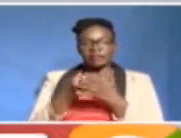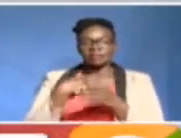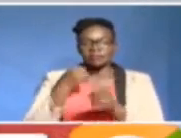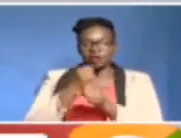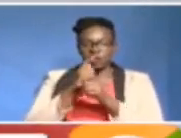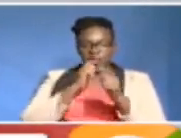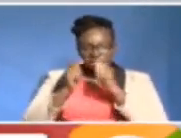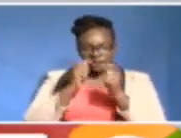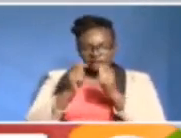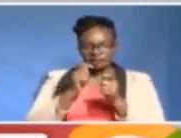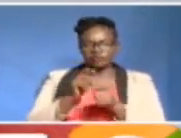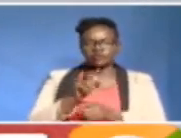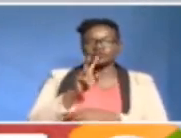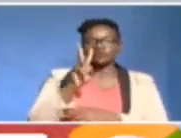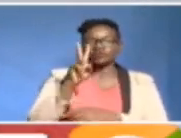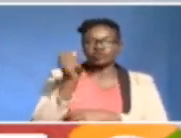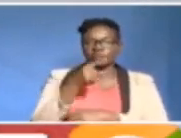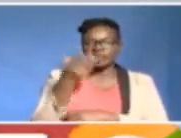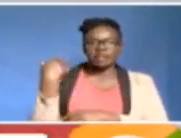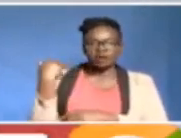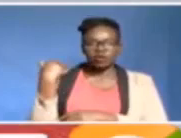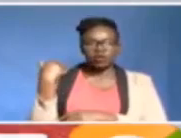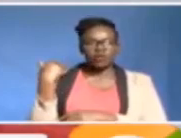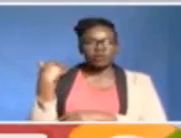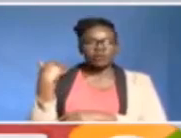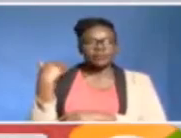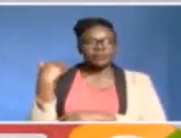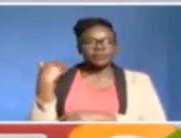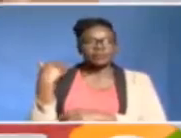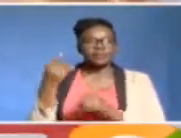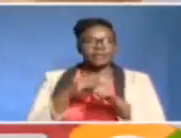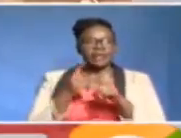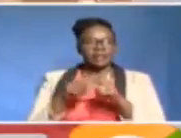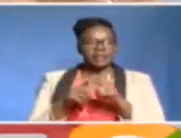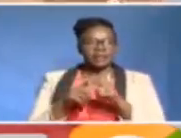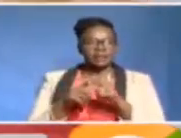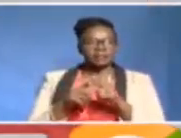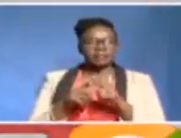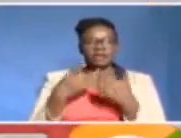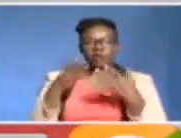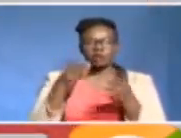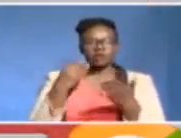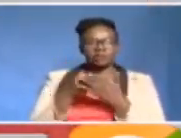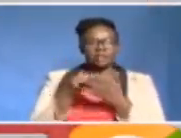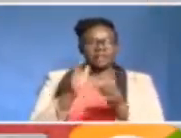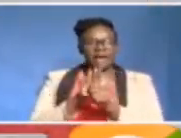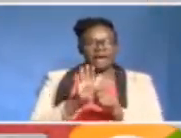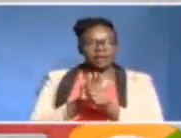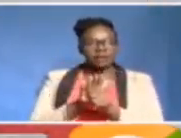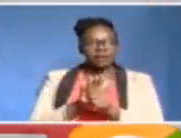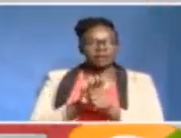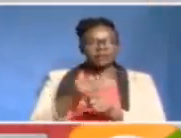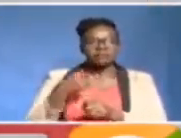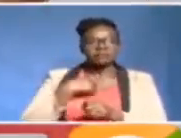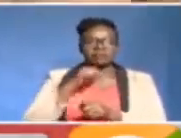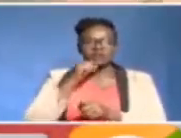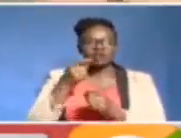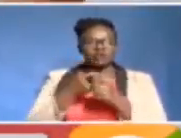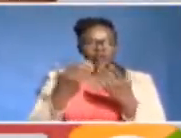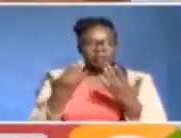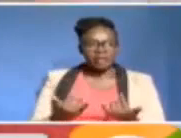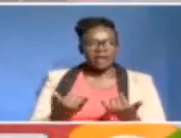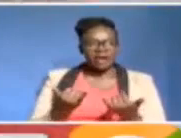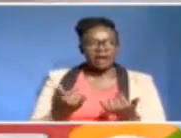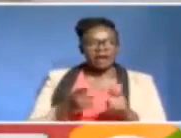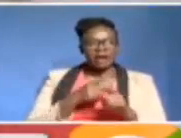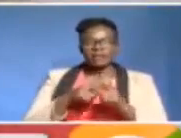to what people saw. Yeah. And they cut down, slashed it to how they wanted it to look. Bridget just didn't come from here and got us a man and